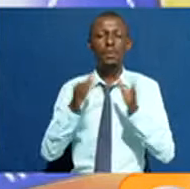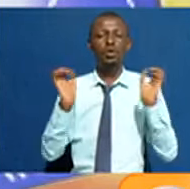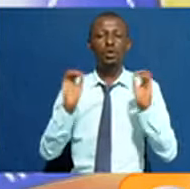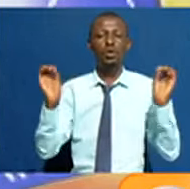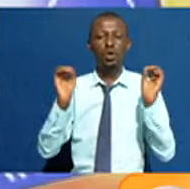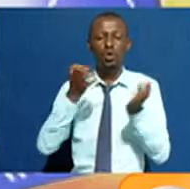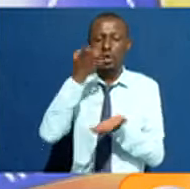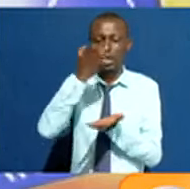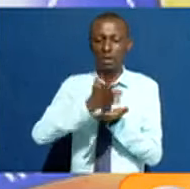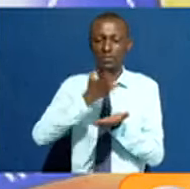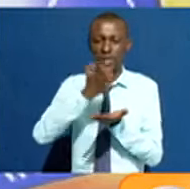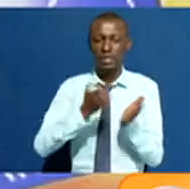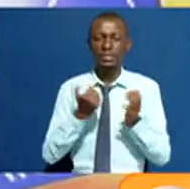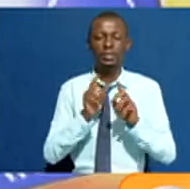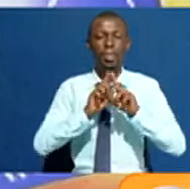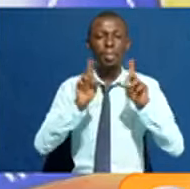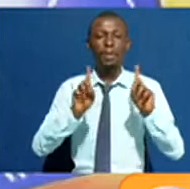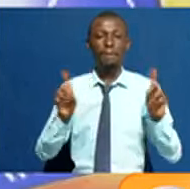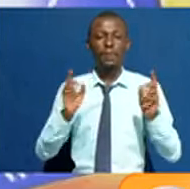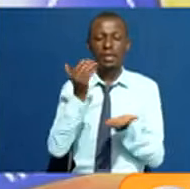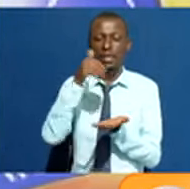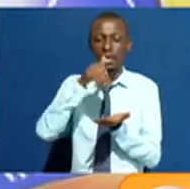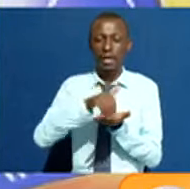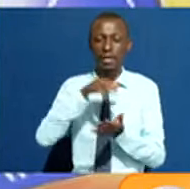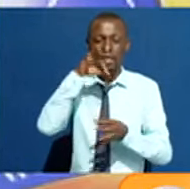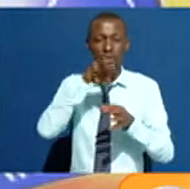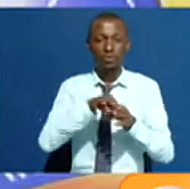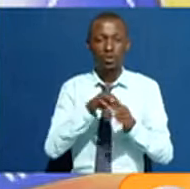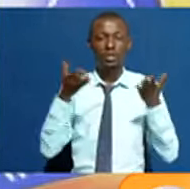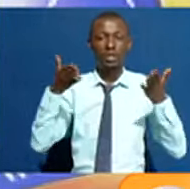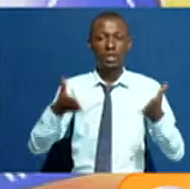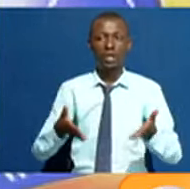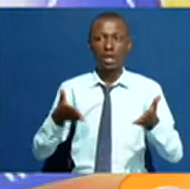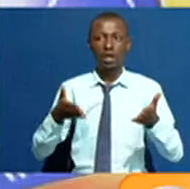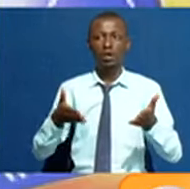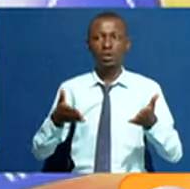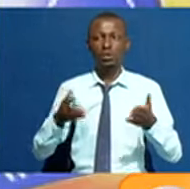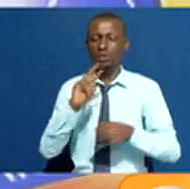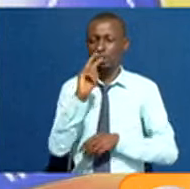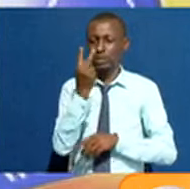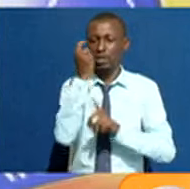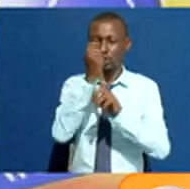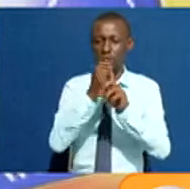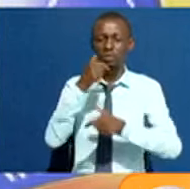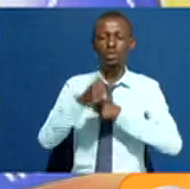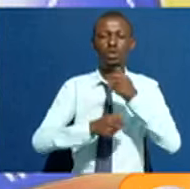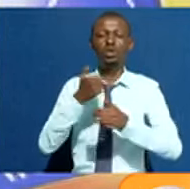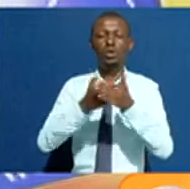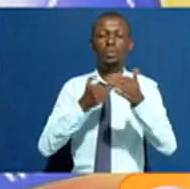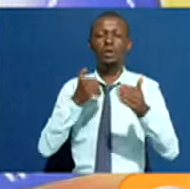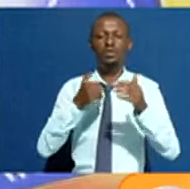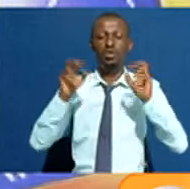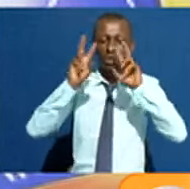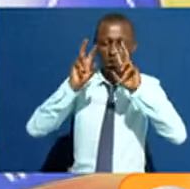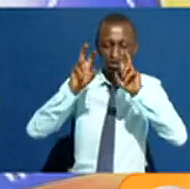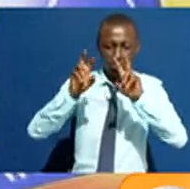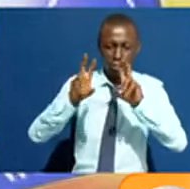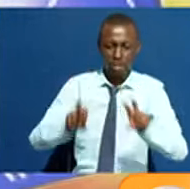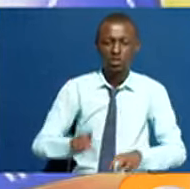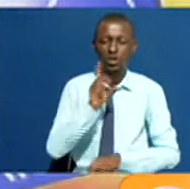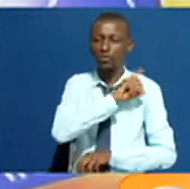with evidence. But they were re-elected and are now enjoying their second term before conclusion of the primary